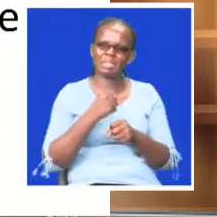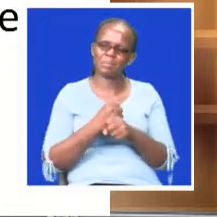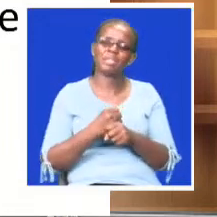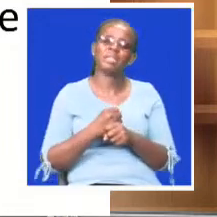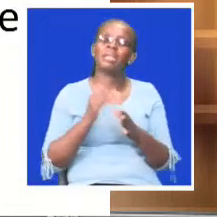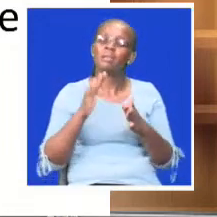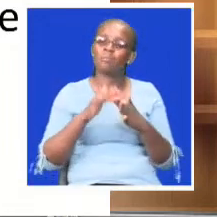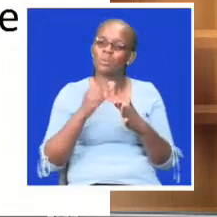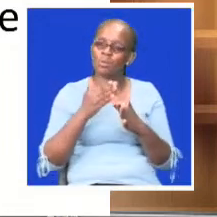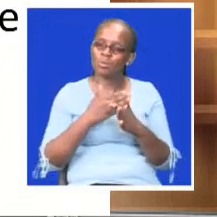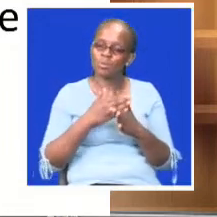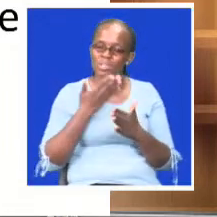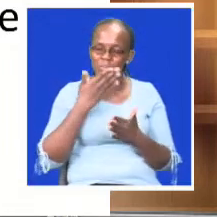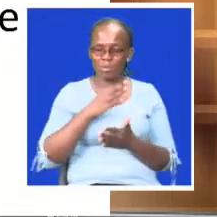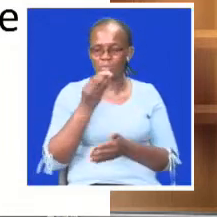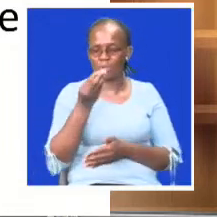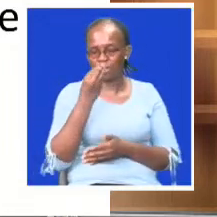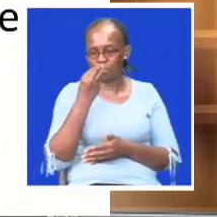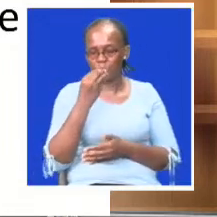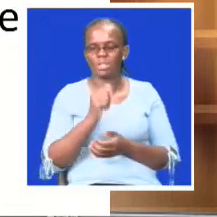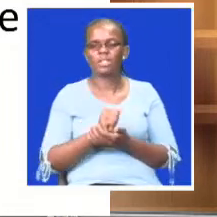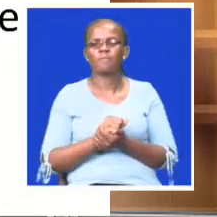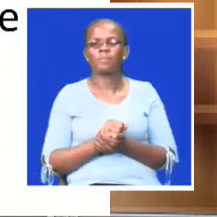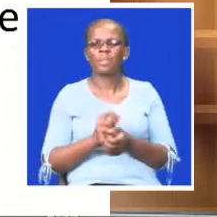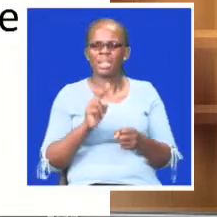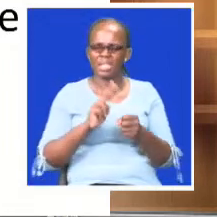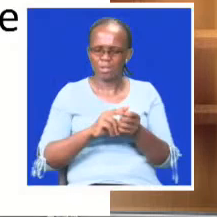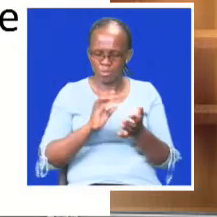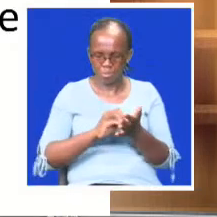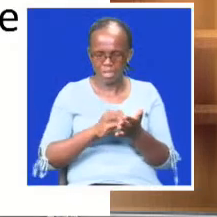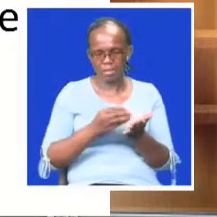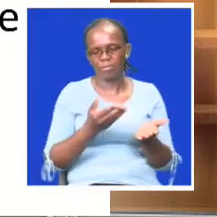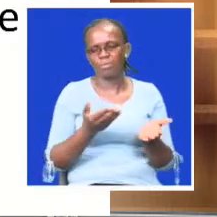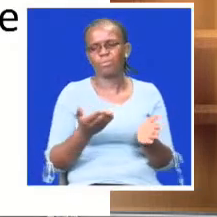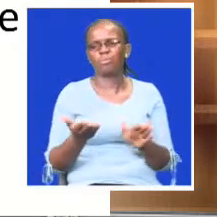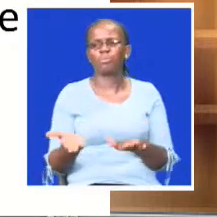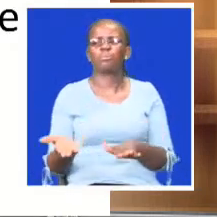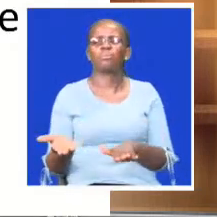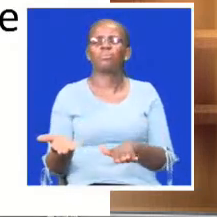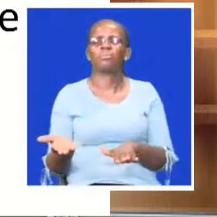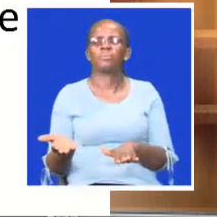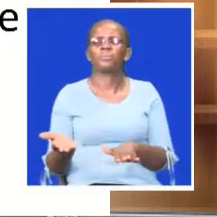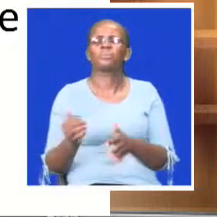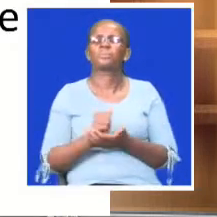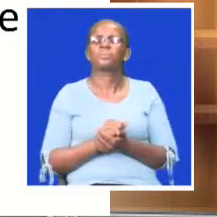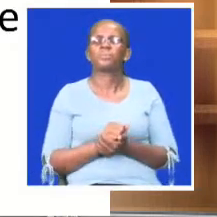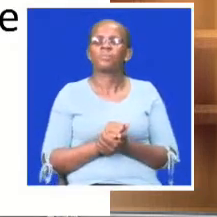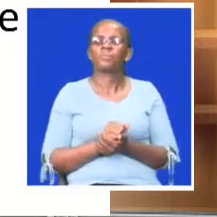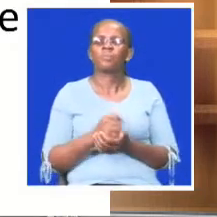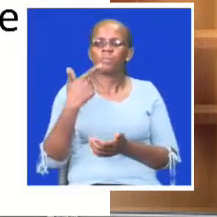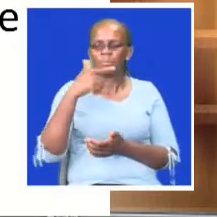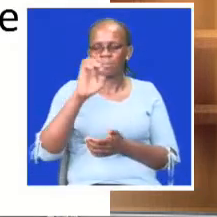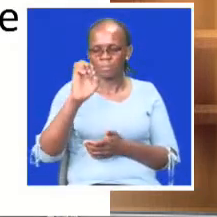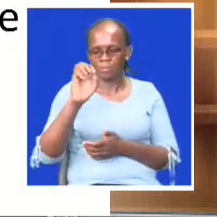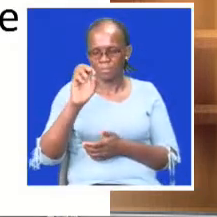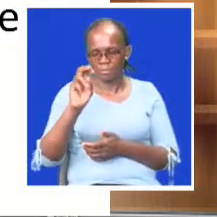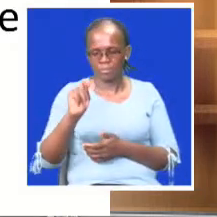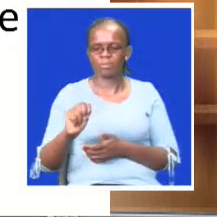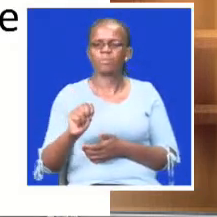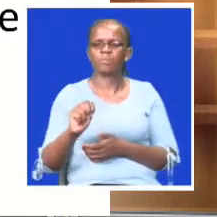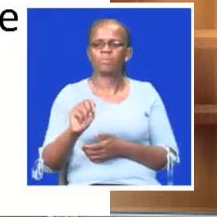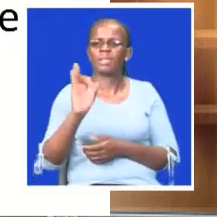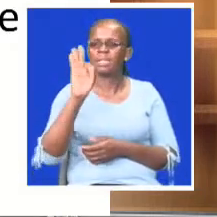Another result of sin is death. We find that in Genesis 3